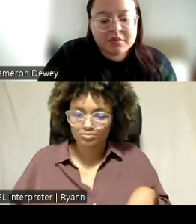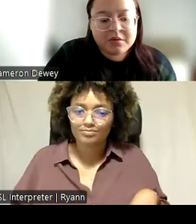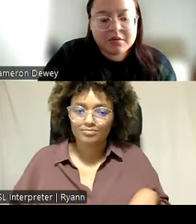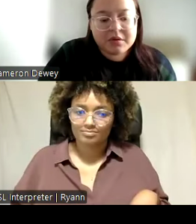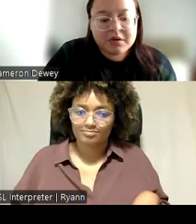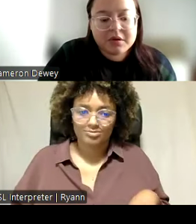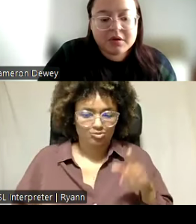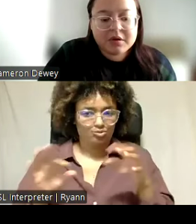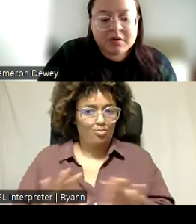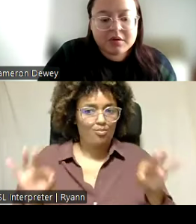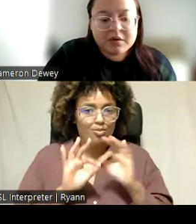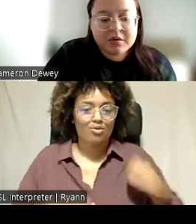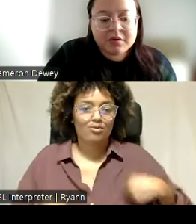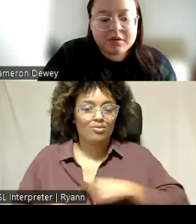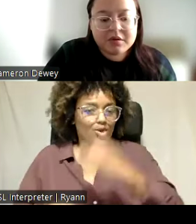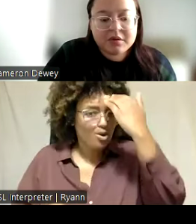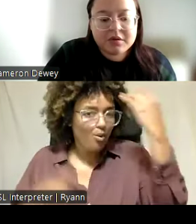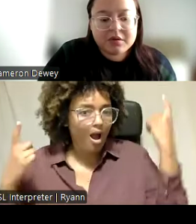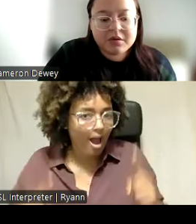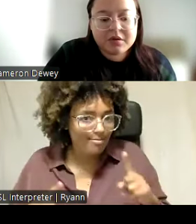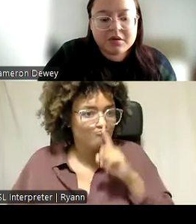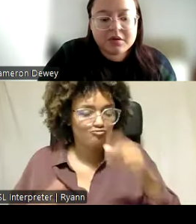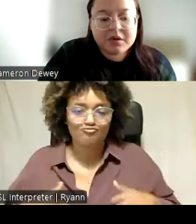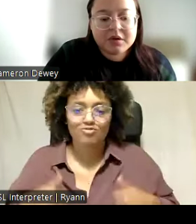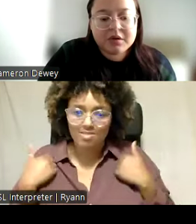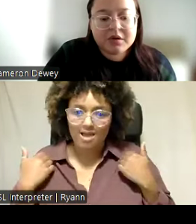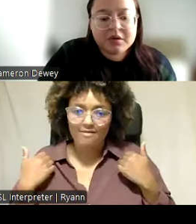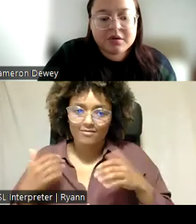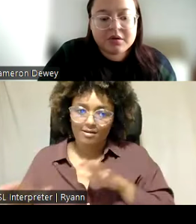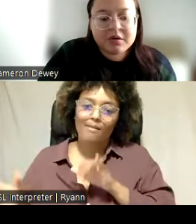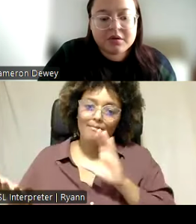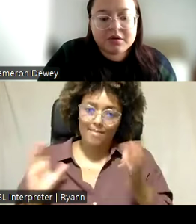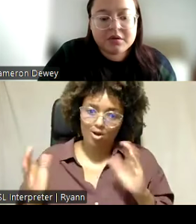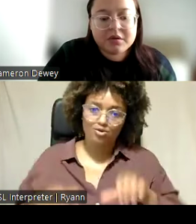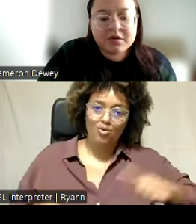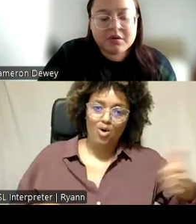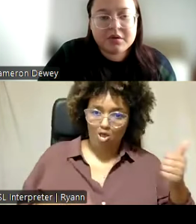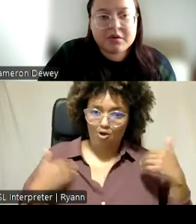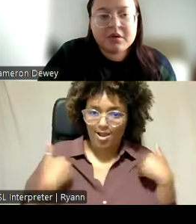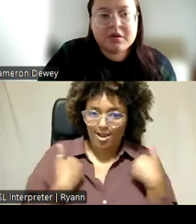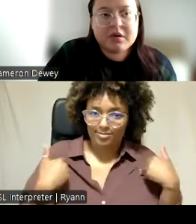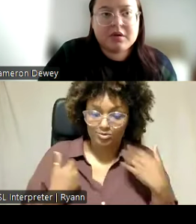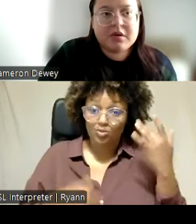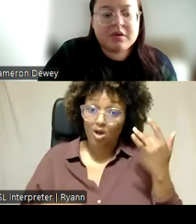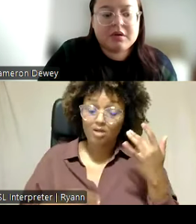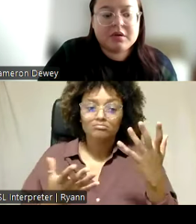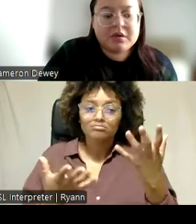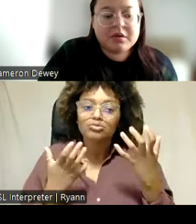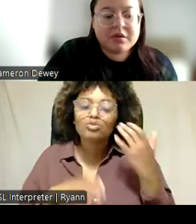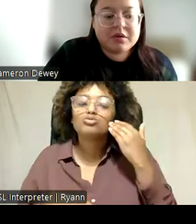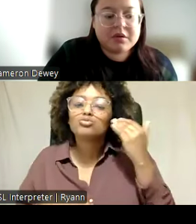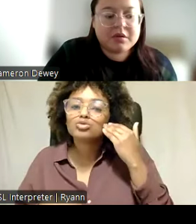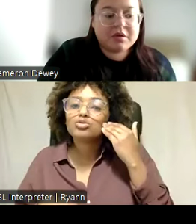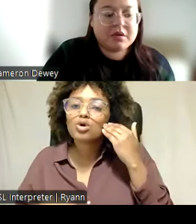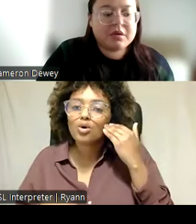these responses in real life as well as among other species, because you might encounter survivors engaging in